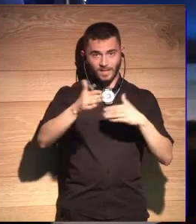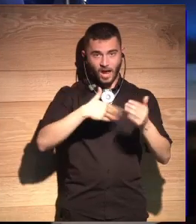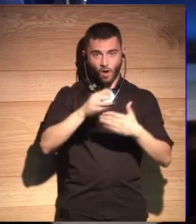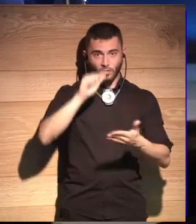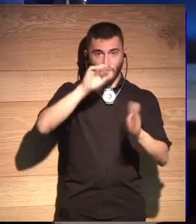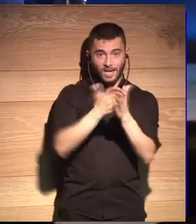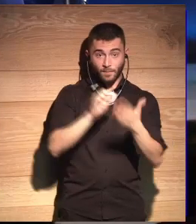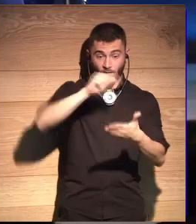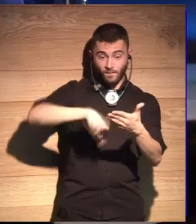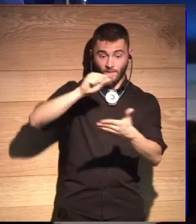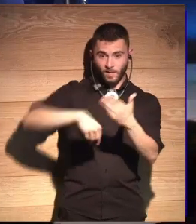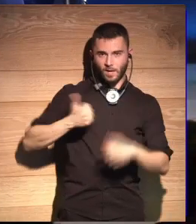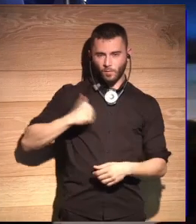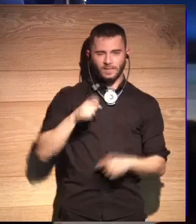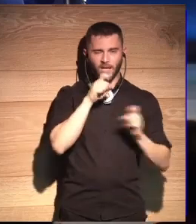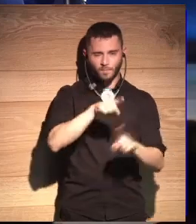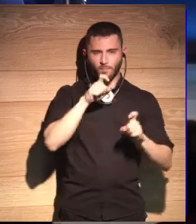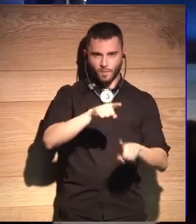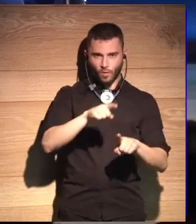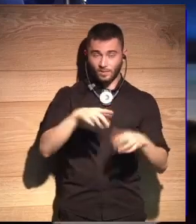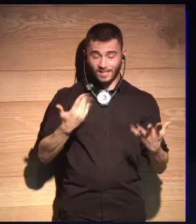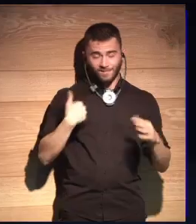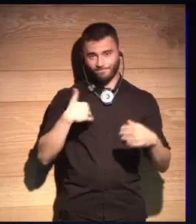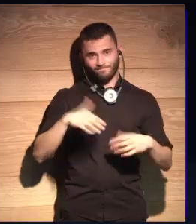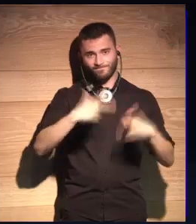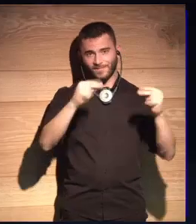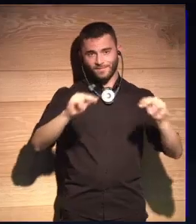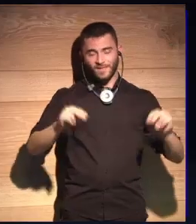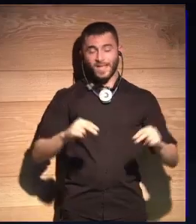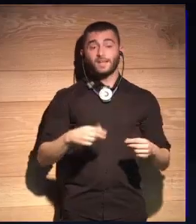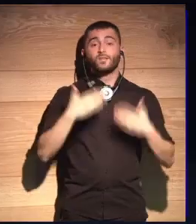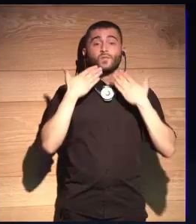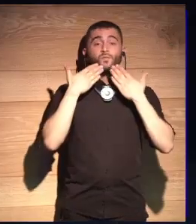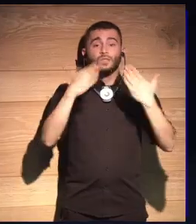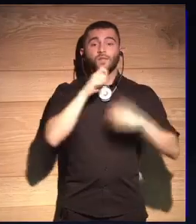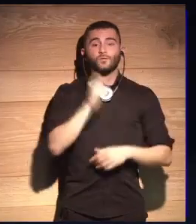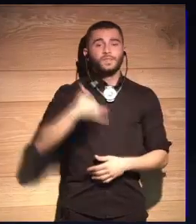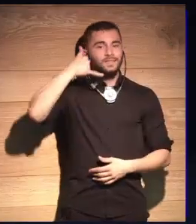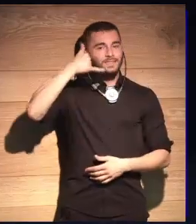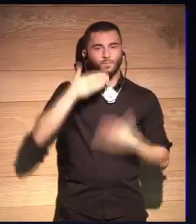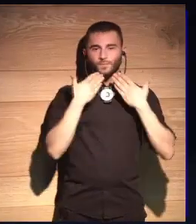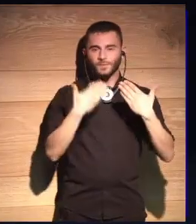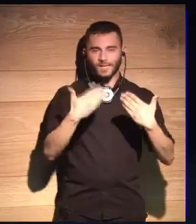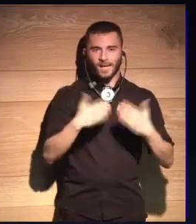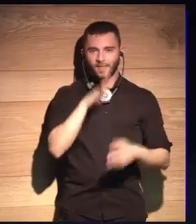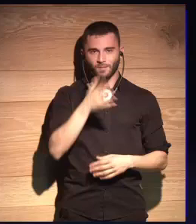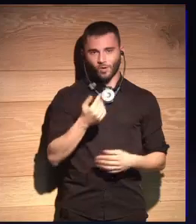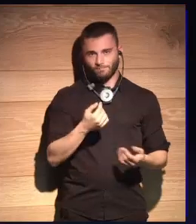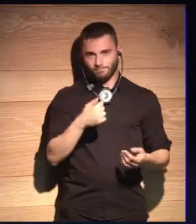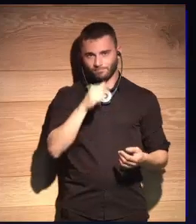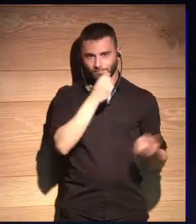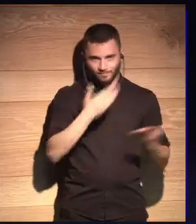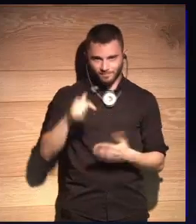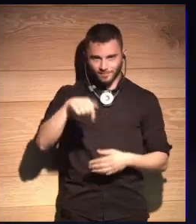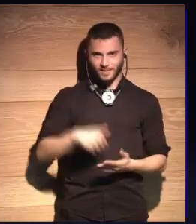ask the author because he's going to sign copies of his book. But we have to call it a day today. We would like to thank you